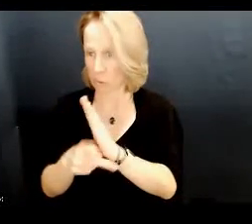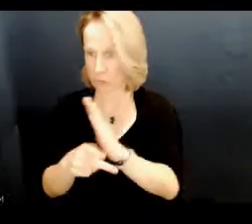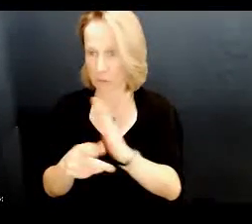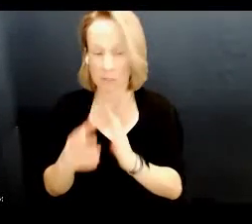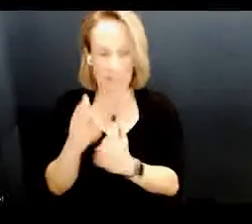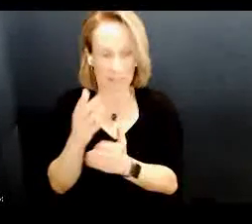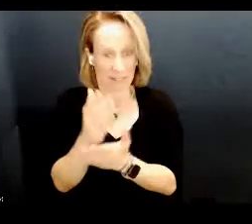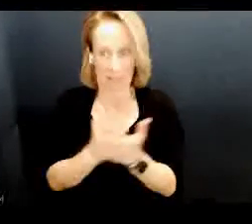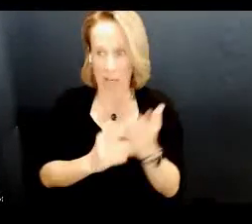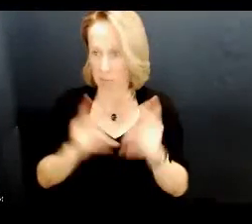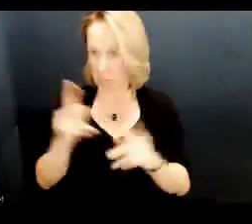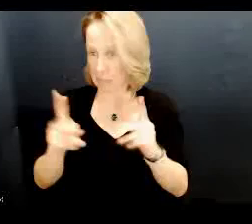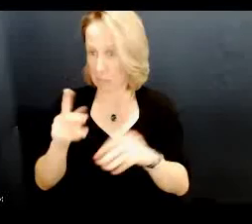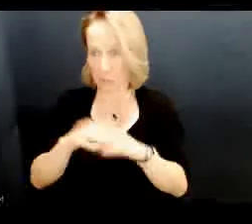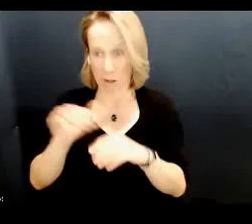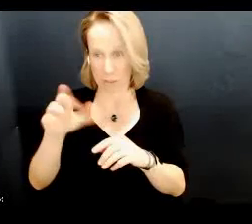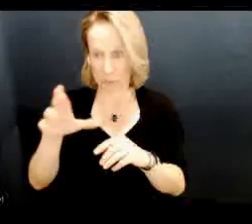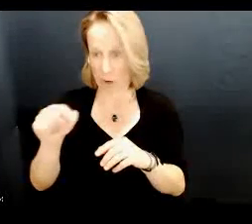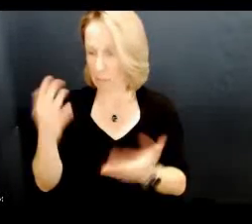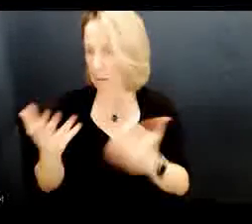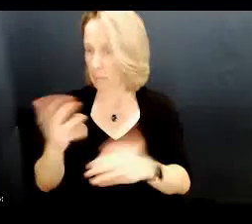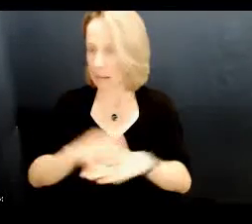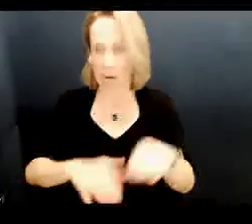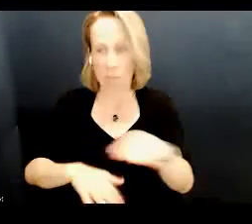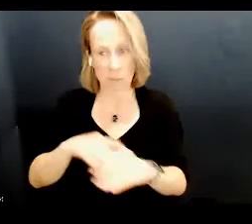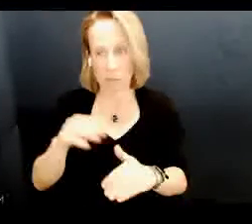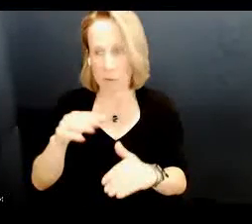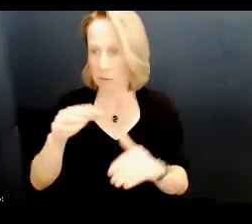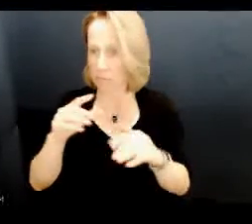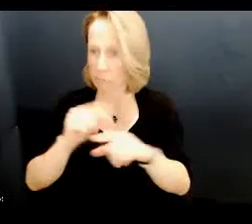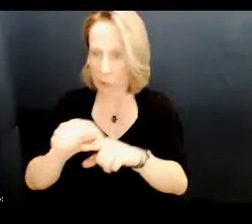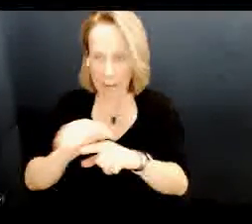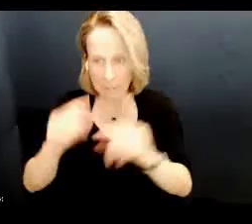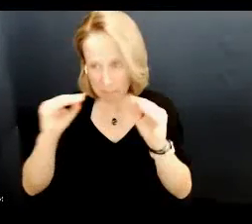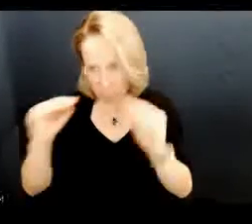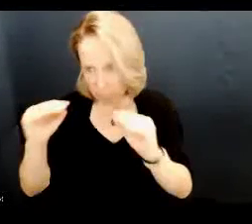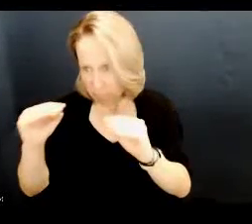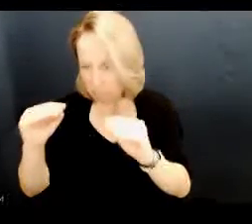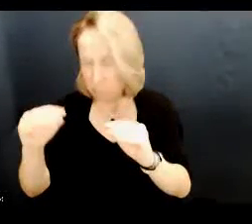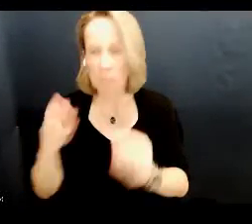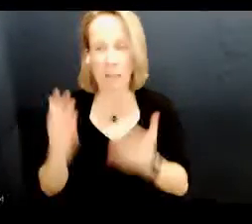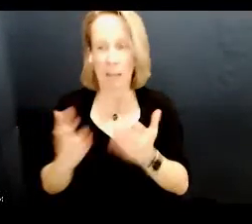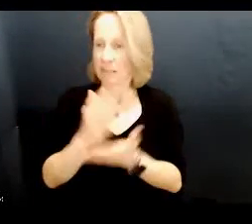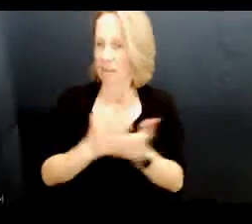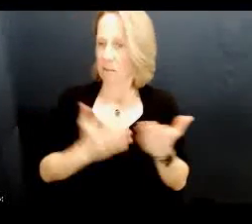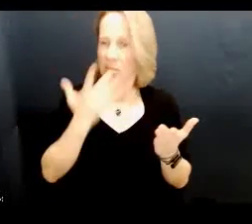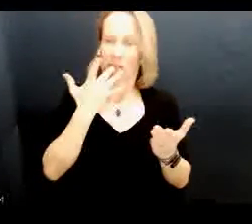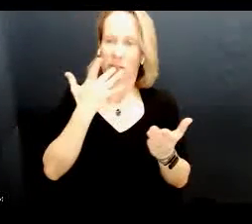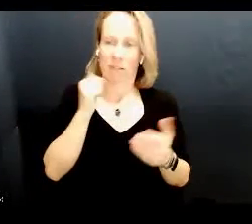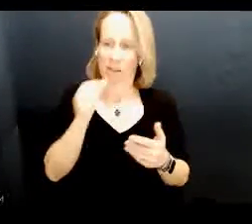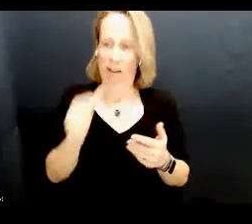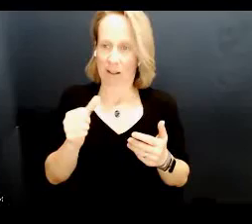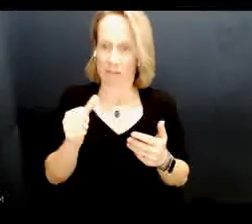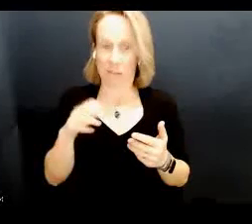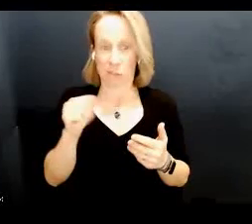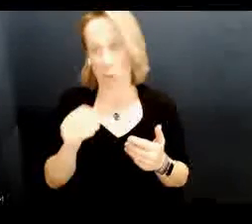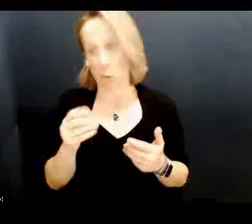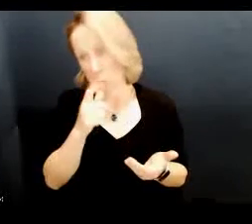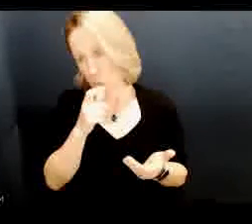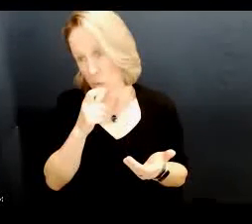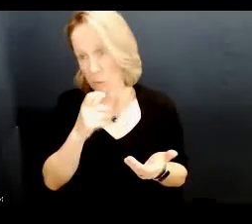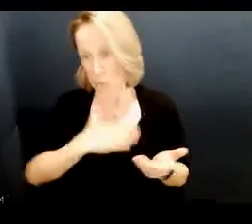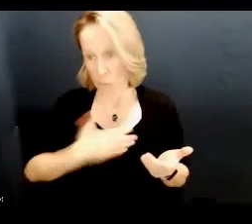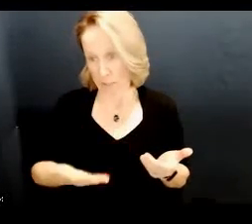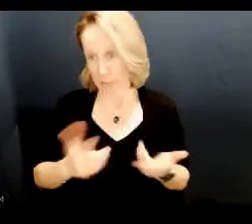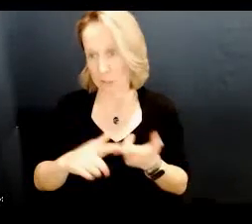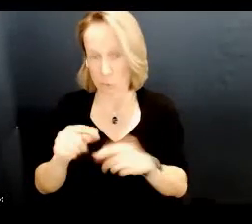trainings. Others may not want to train. They might not want to do any public speaking at all. So we want to find out who can train. We